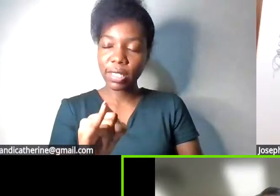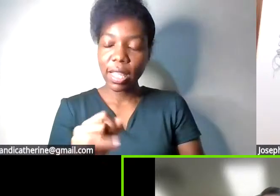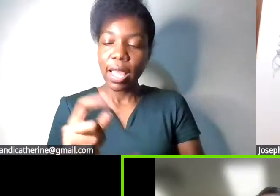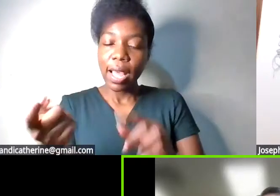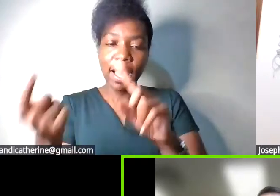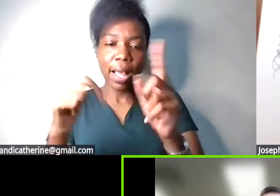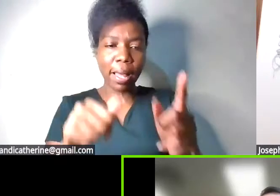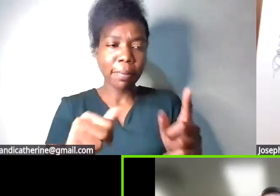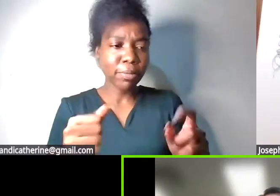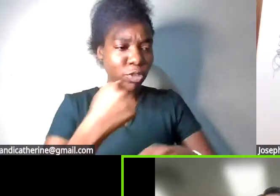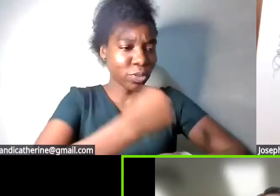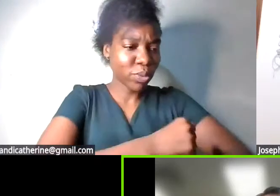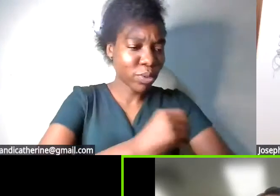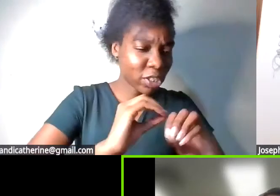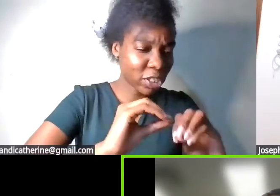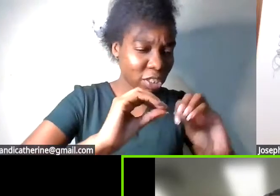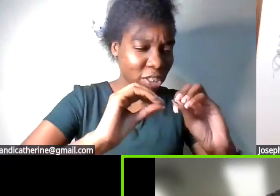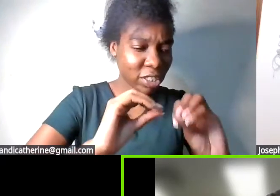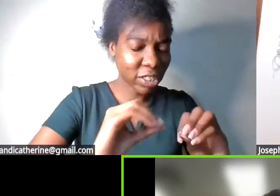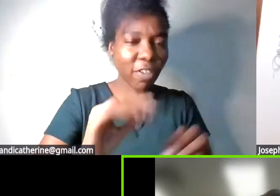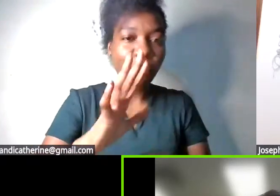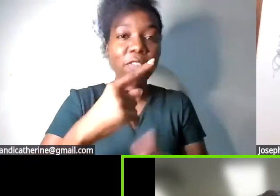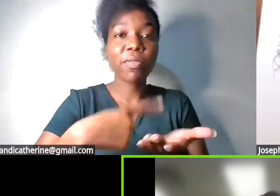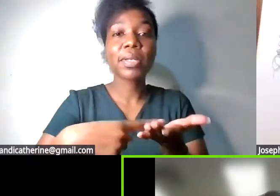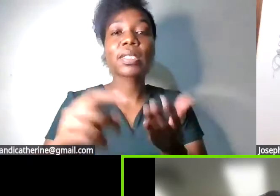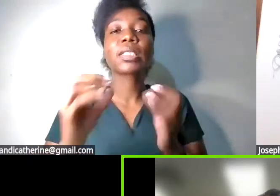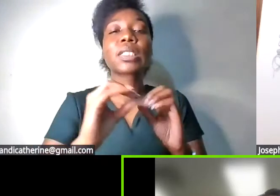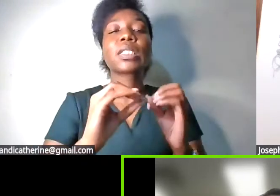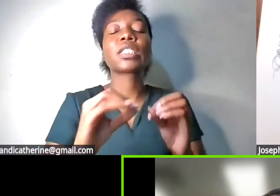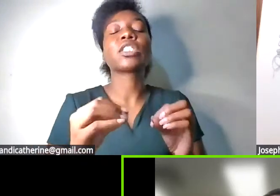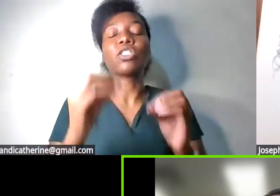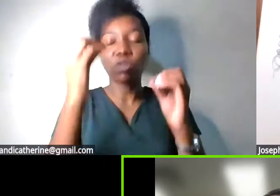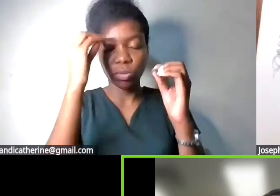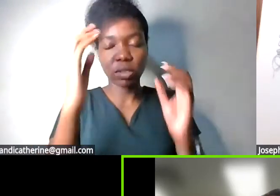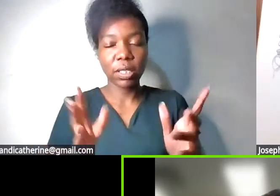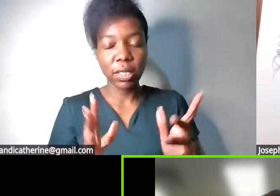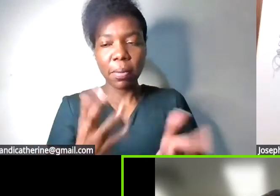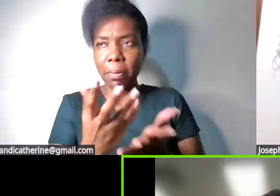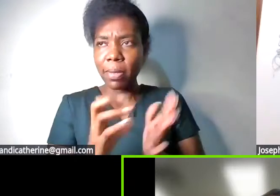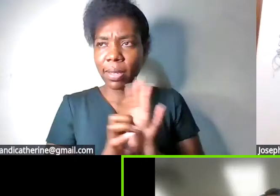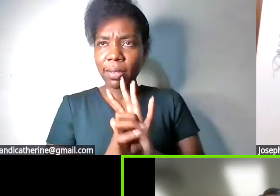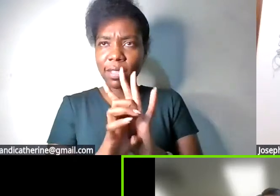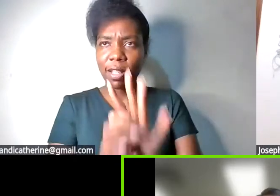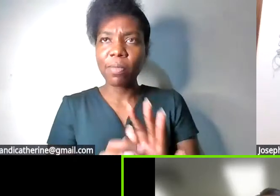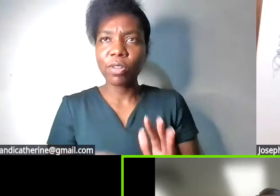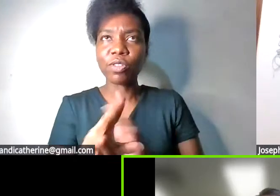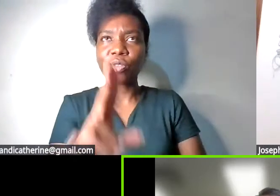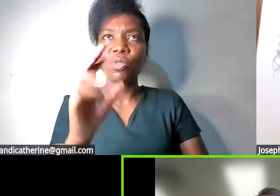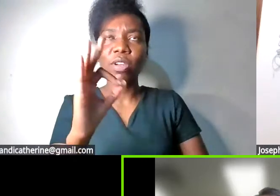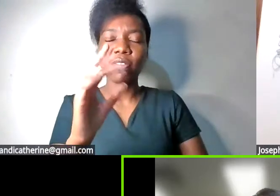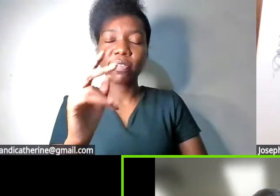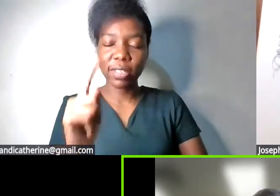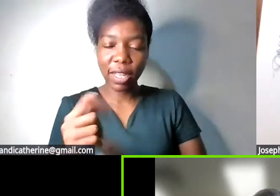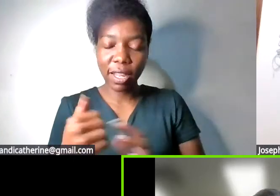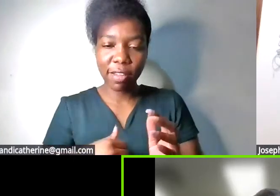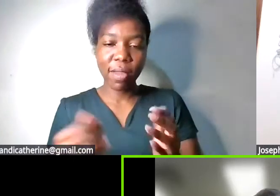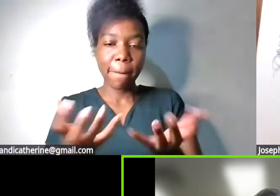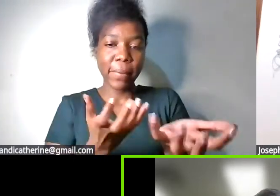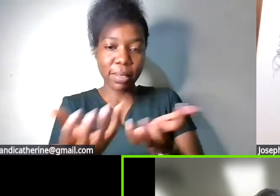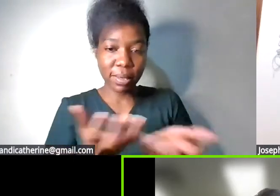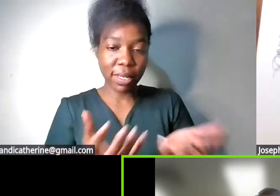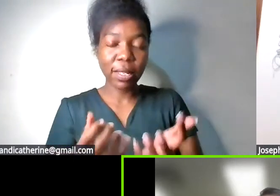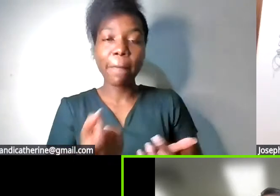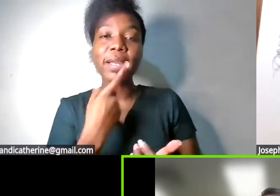weeks about a major of their choice. For example, for UFT, we have business, medicine, and social